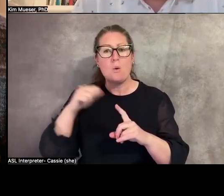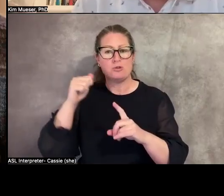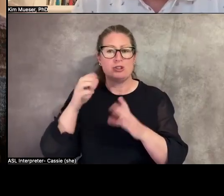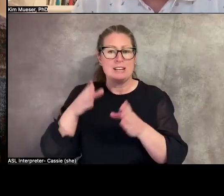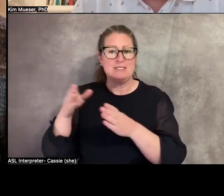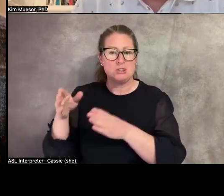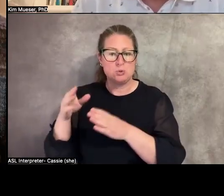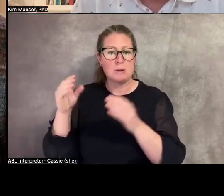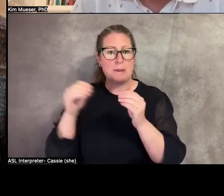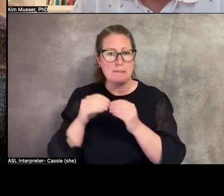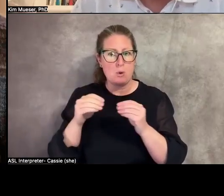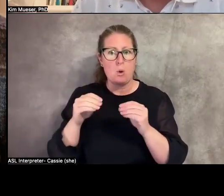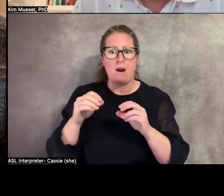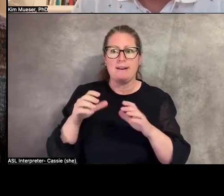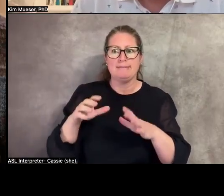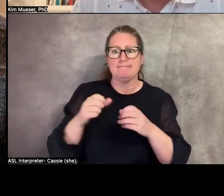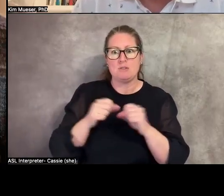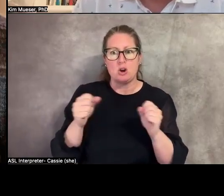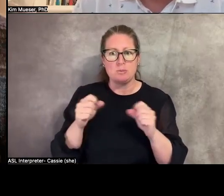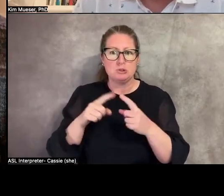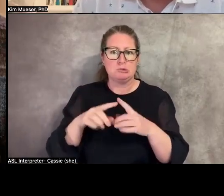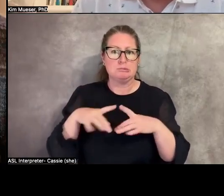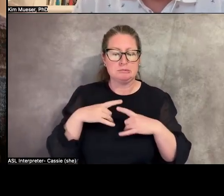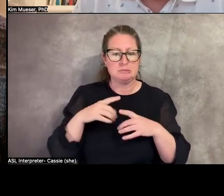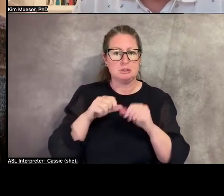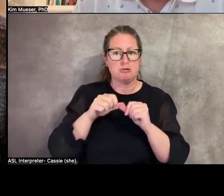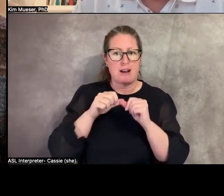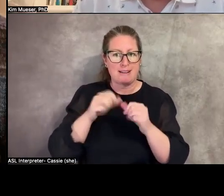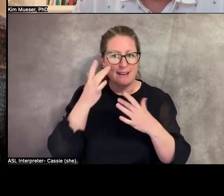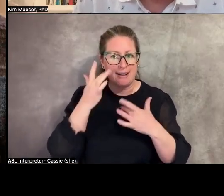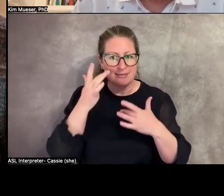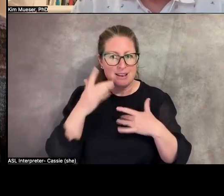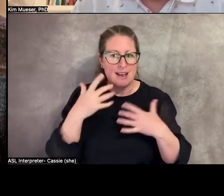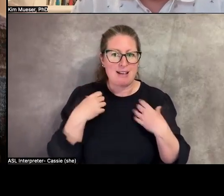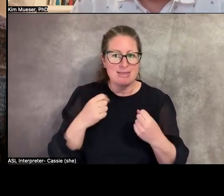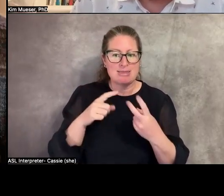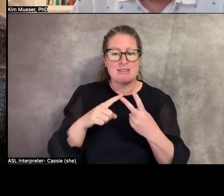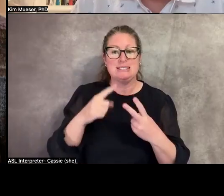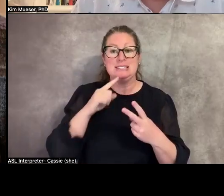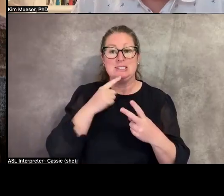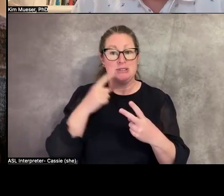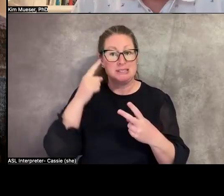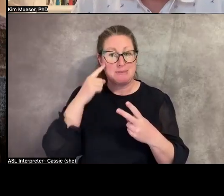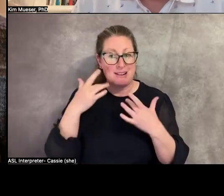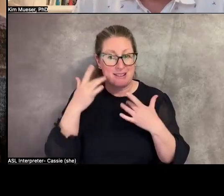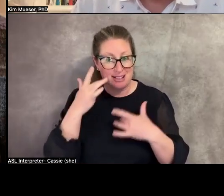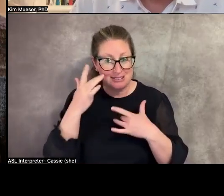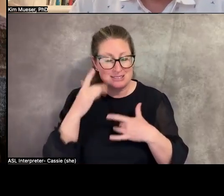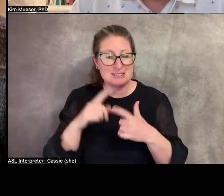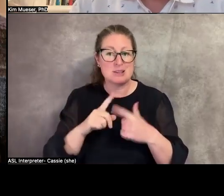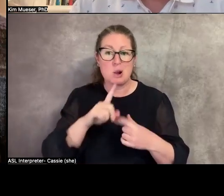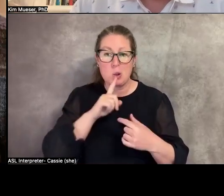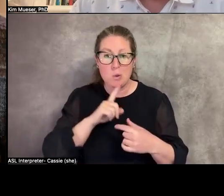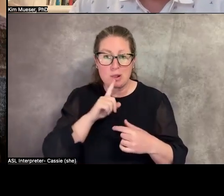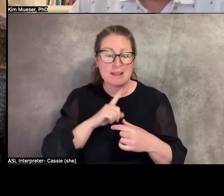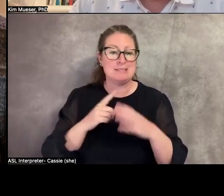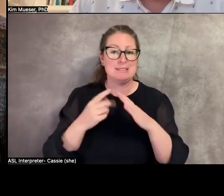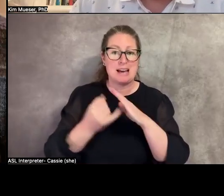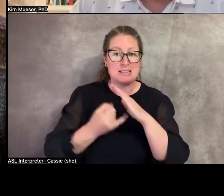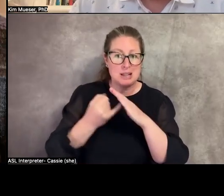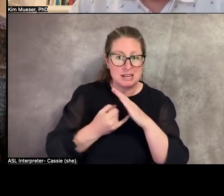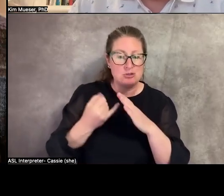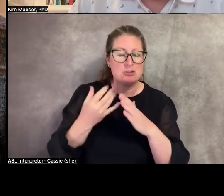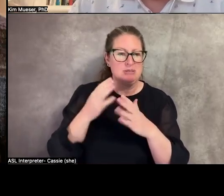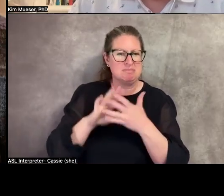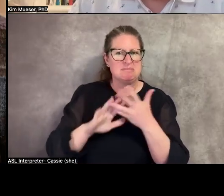more susceptible to chronic health conditions, older individuals with serious mental illness. Loneliness and social isolation are major